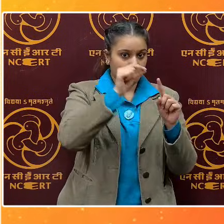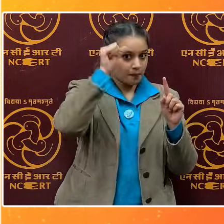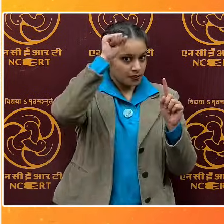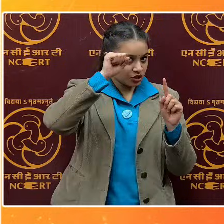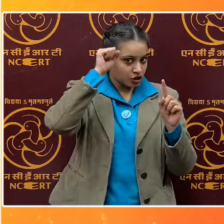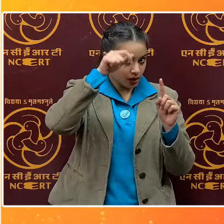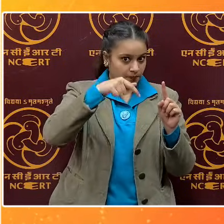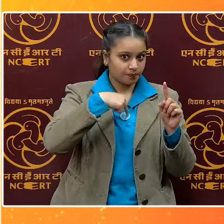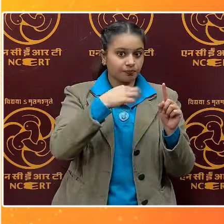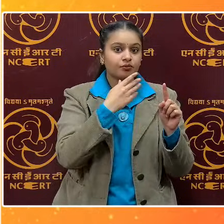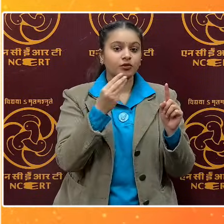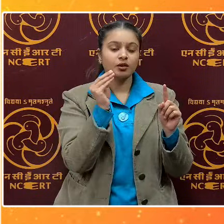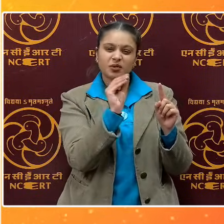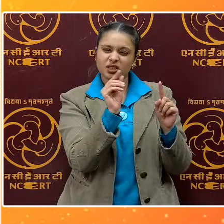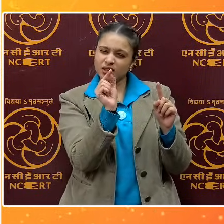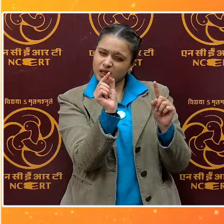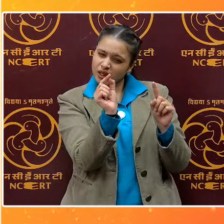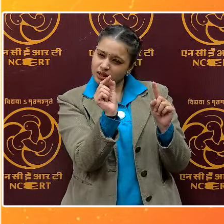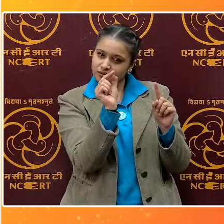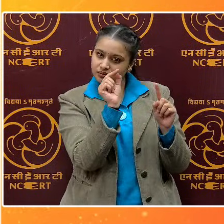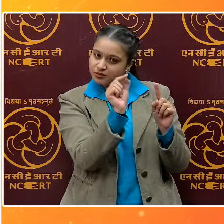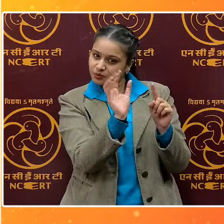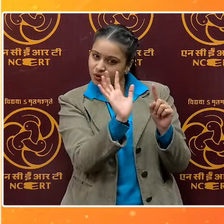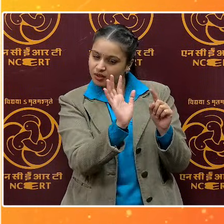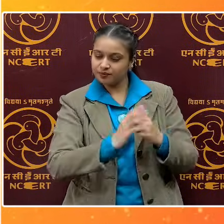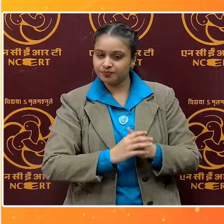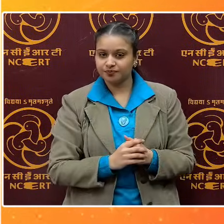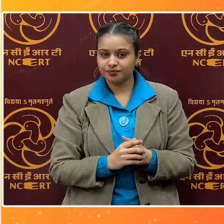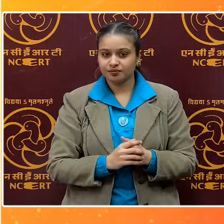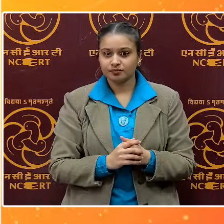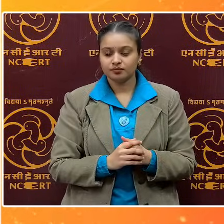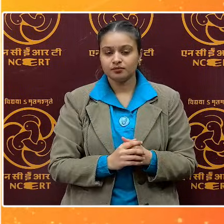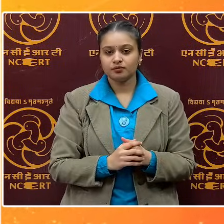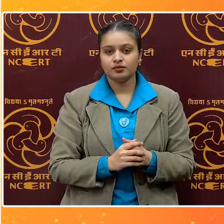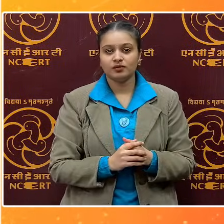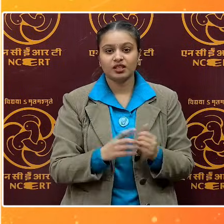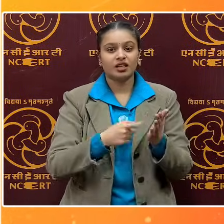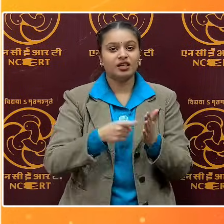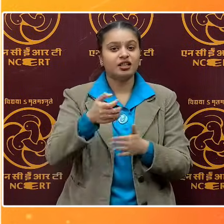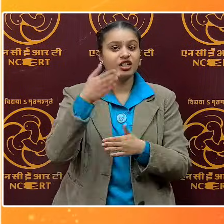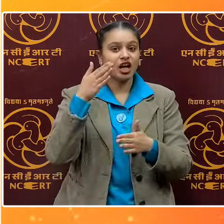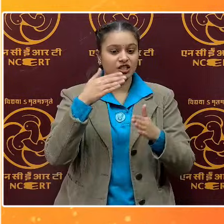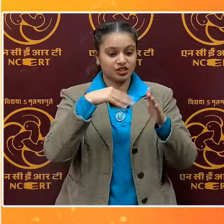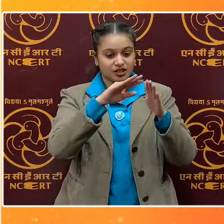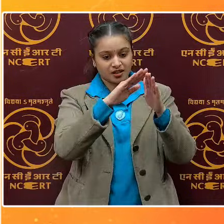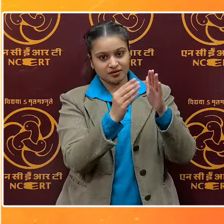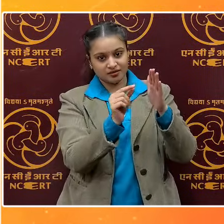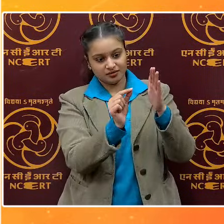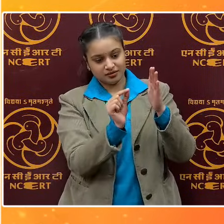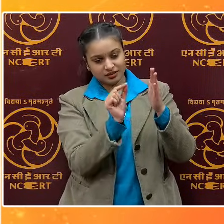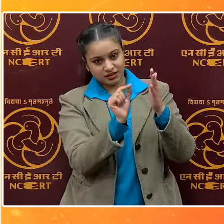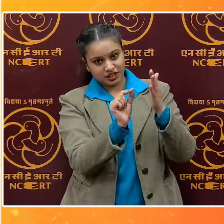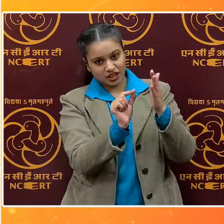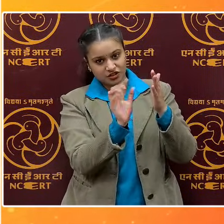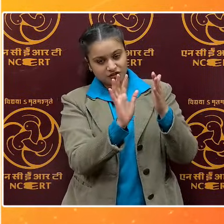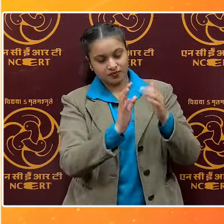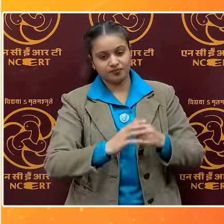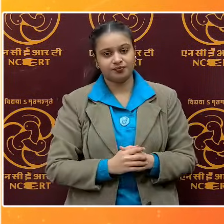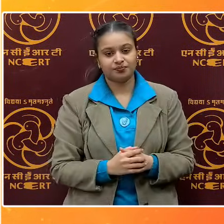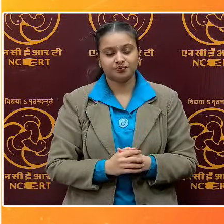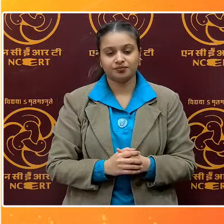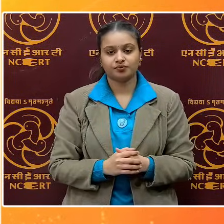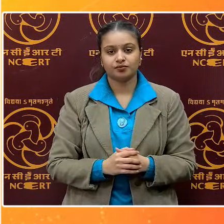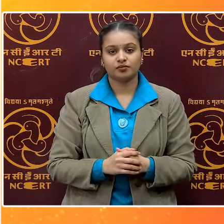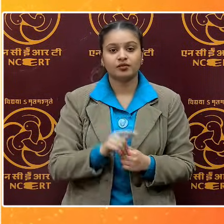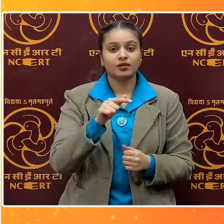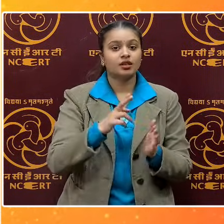have marked it. It is very small, just at the border above of Rajasthan. Yes, it touches the border of Rajasthan. And